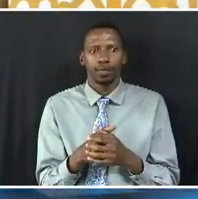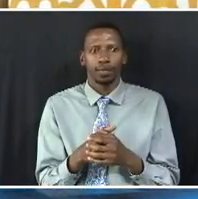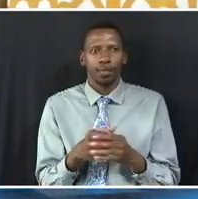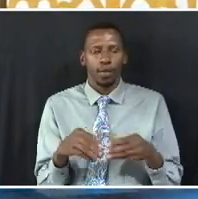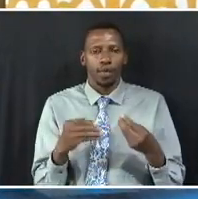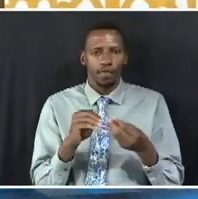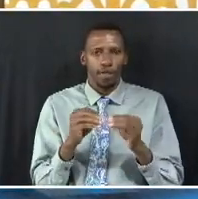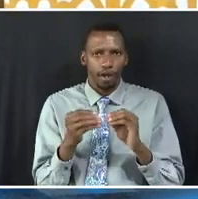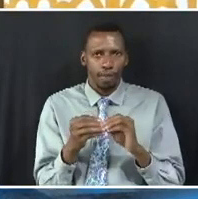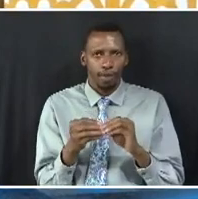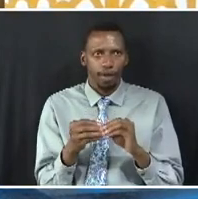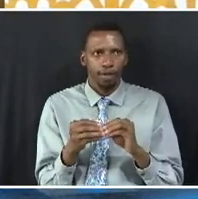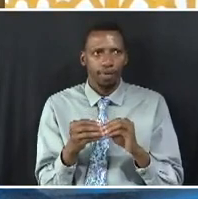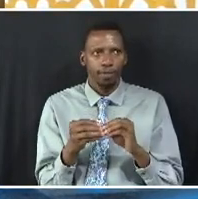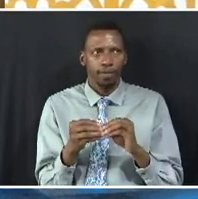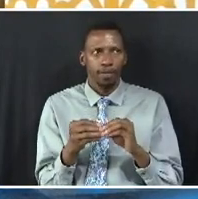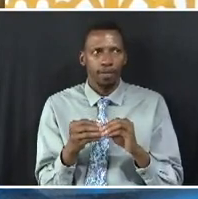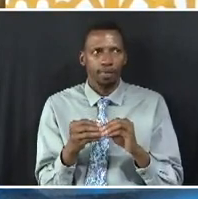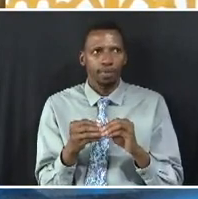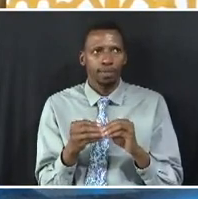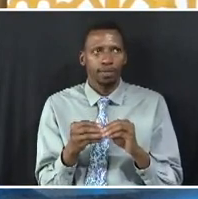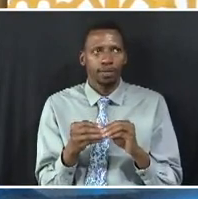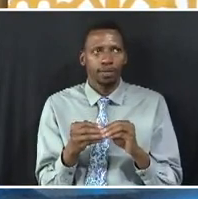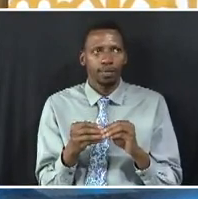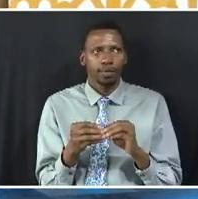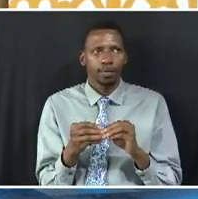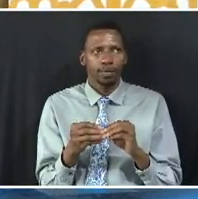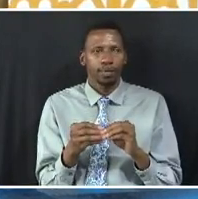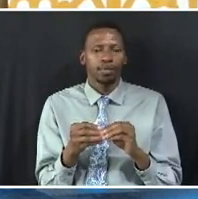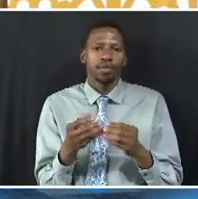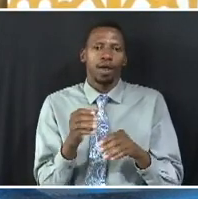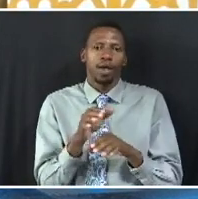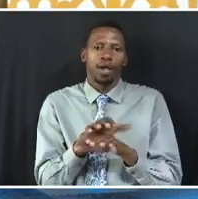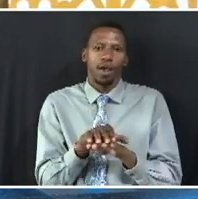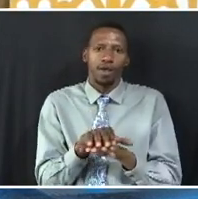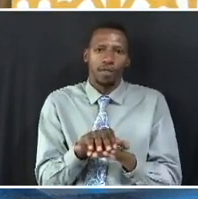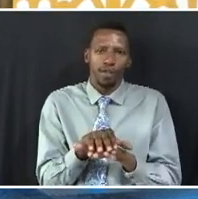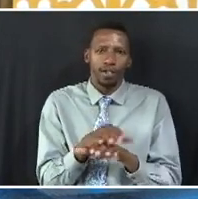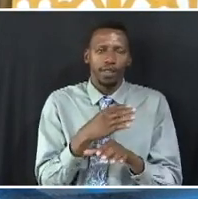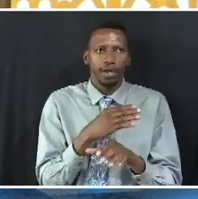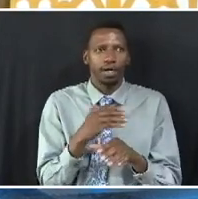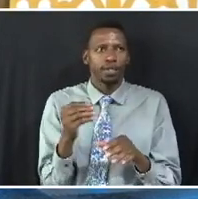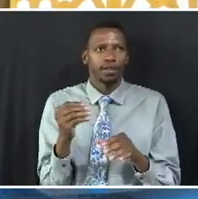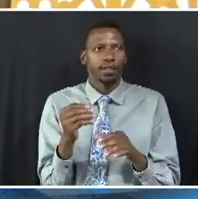number of the edible mukate. Sawa. Okay, how many?